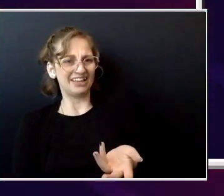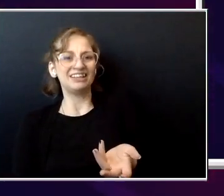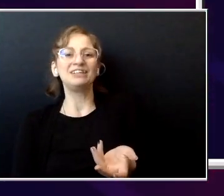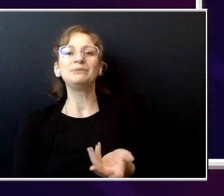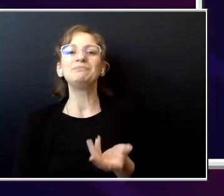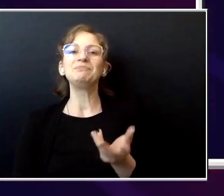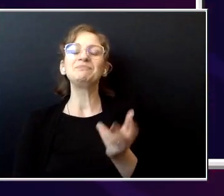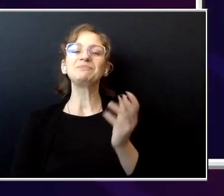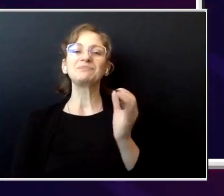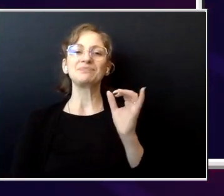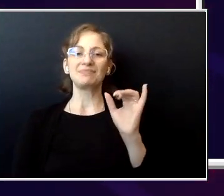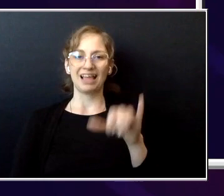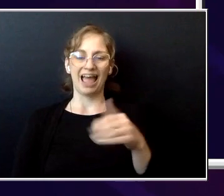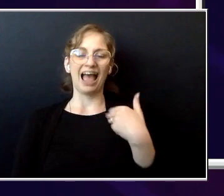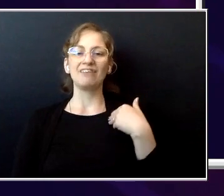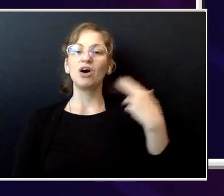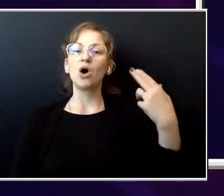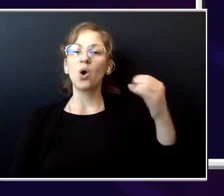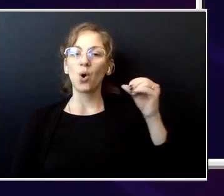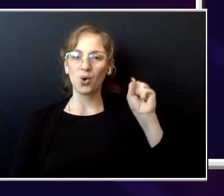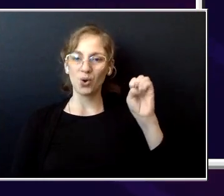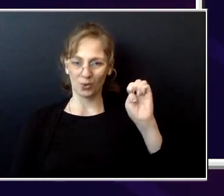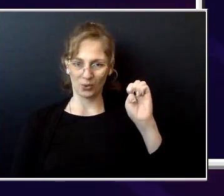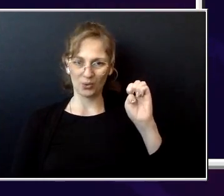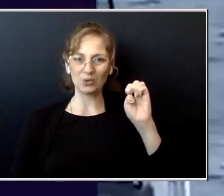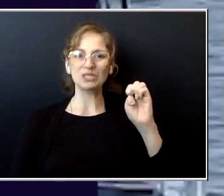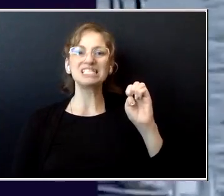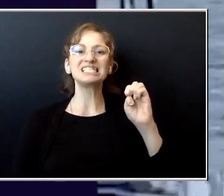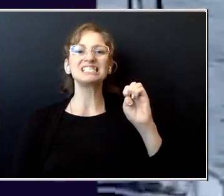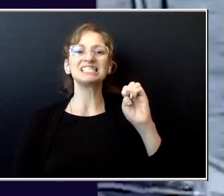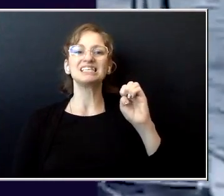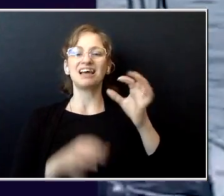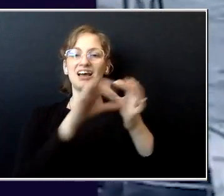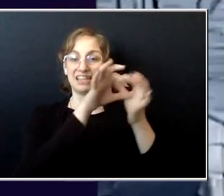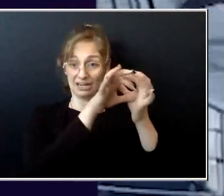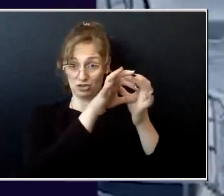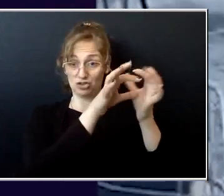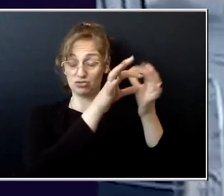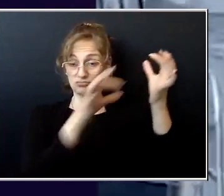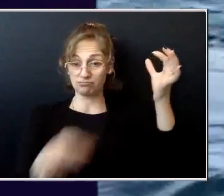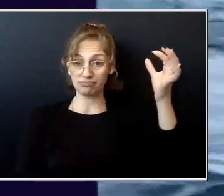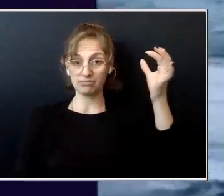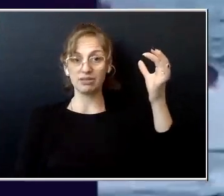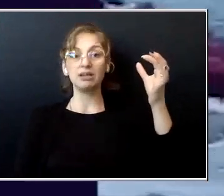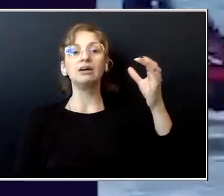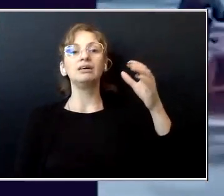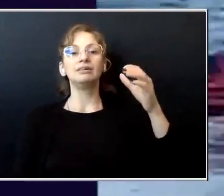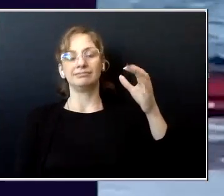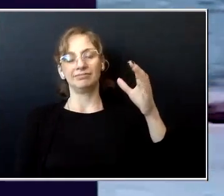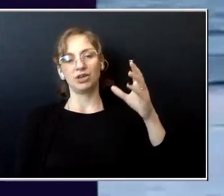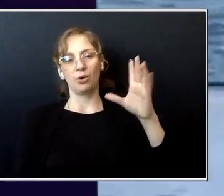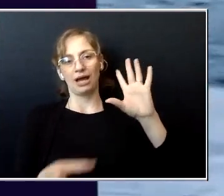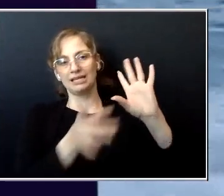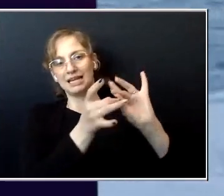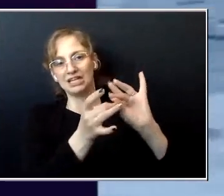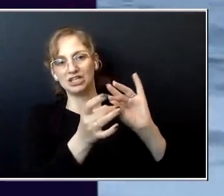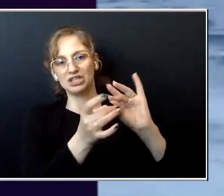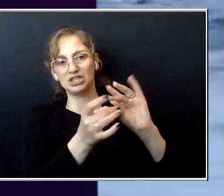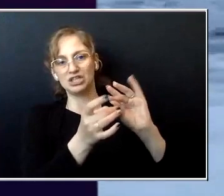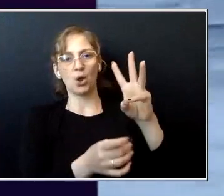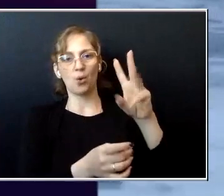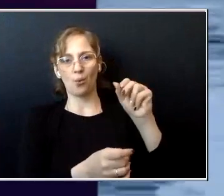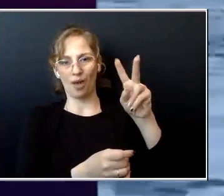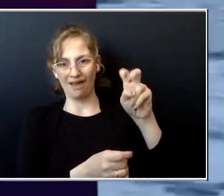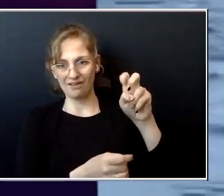a hose attached to it. Okay, there we go. And that's attached to that wave runner there. And so when they hit the